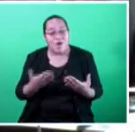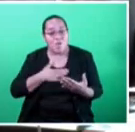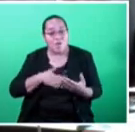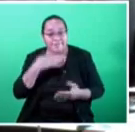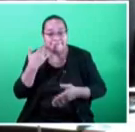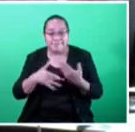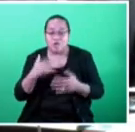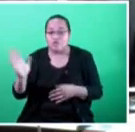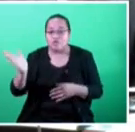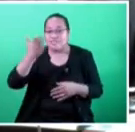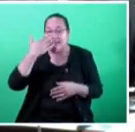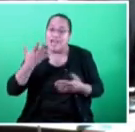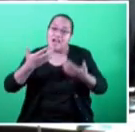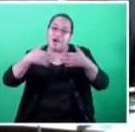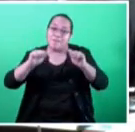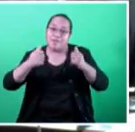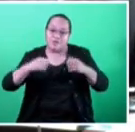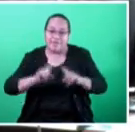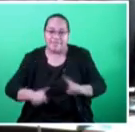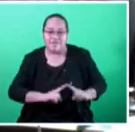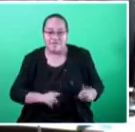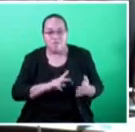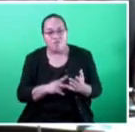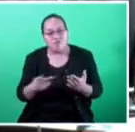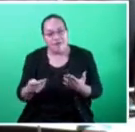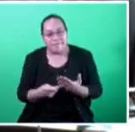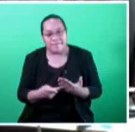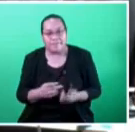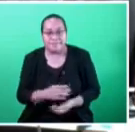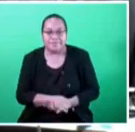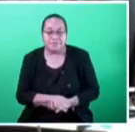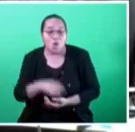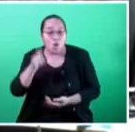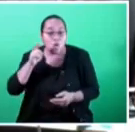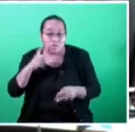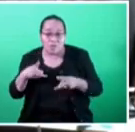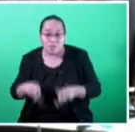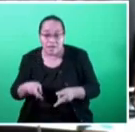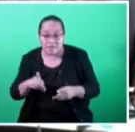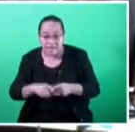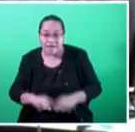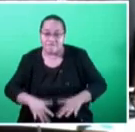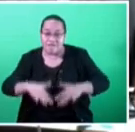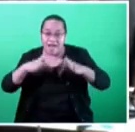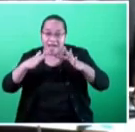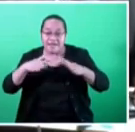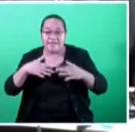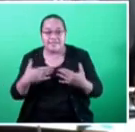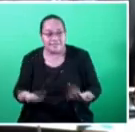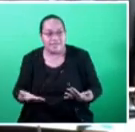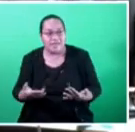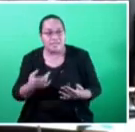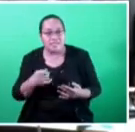the results accomplished under different programs. The Speaker say waterways hazards such as floods, which now tend to occur with